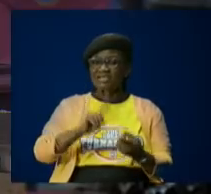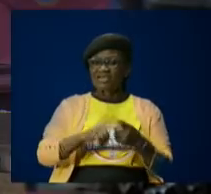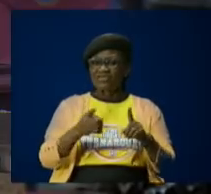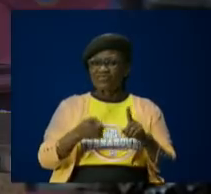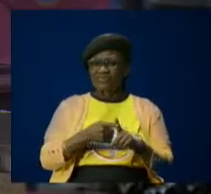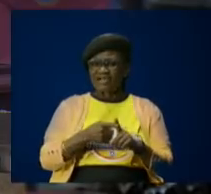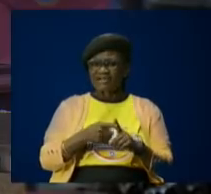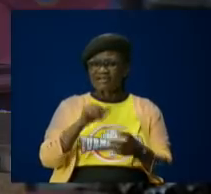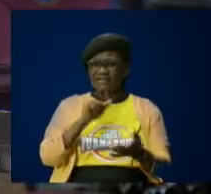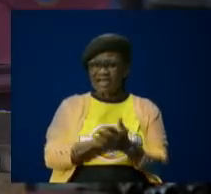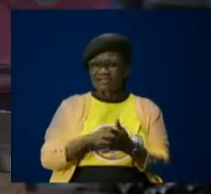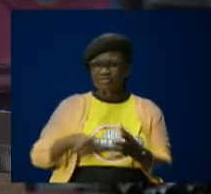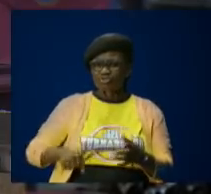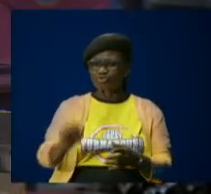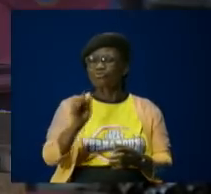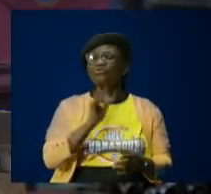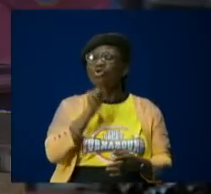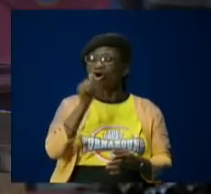shake them off.